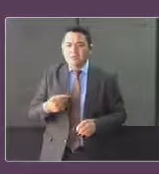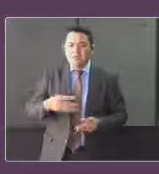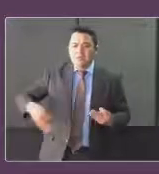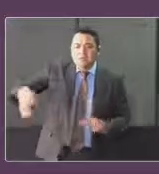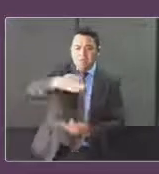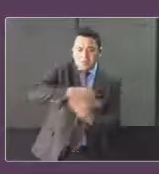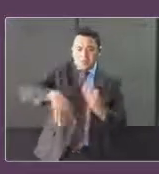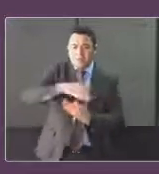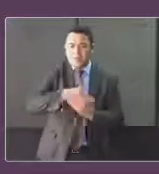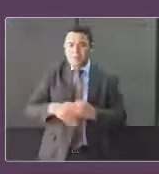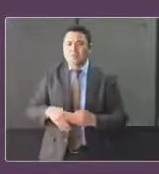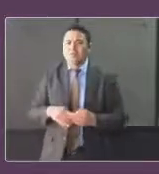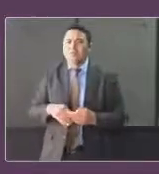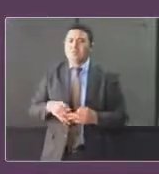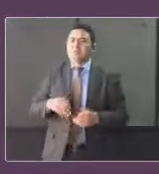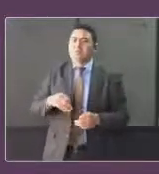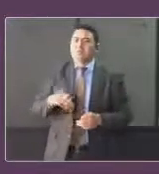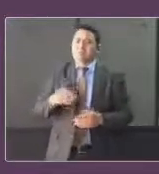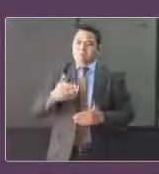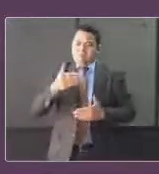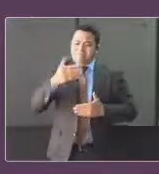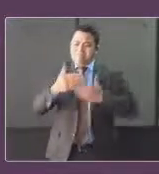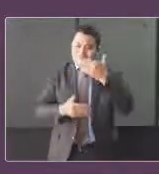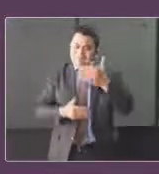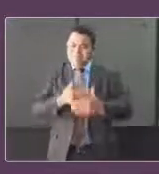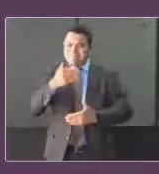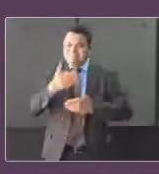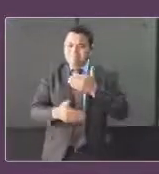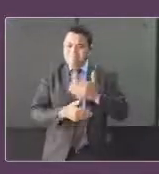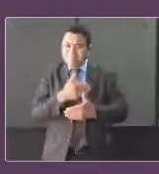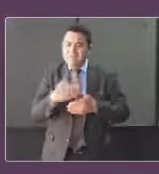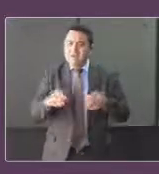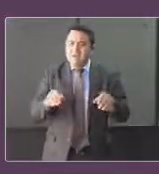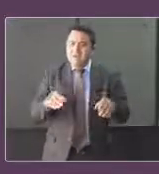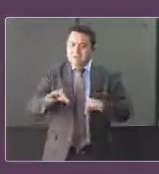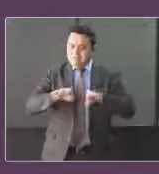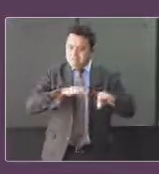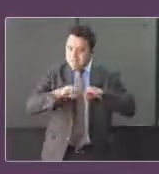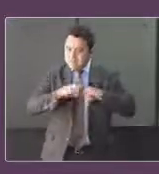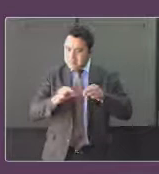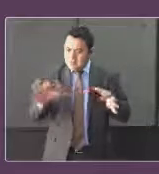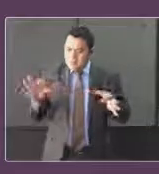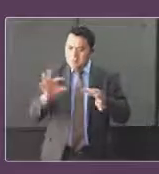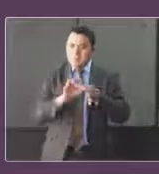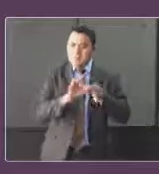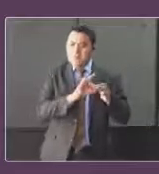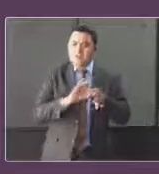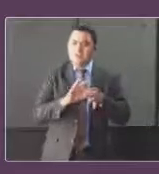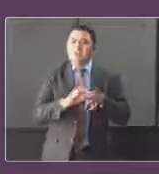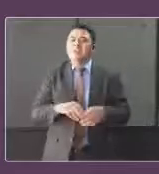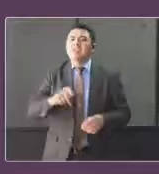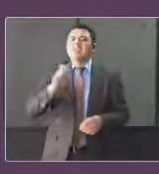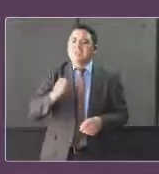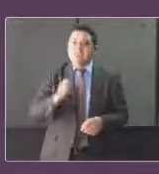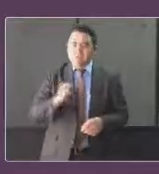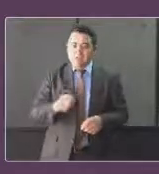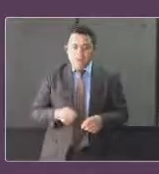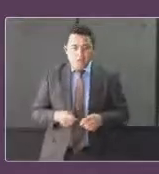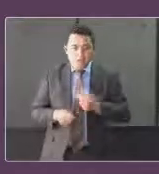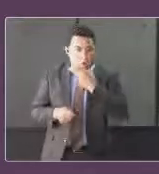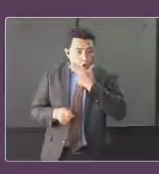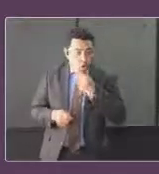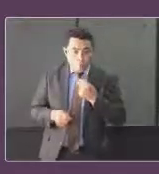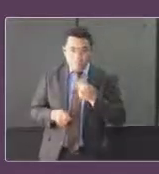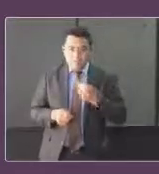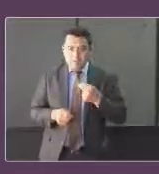it's also men, because I have to say clearly that we will not be able to move forward successfully if we